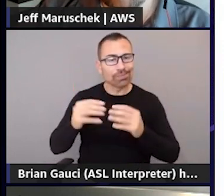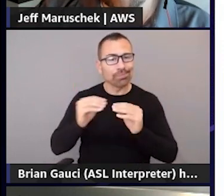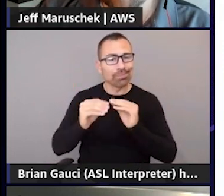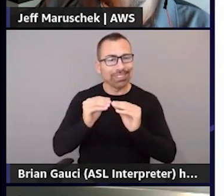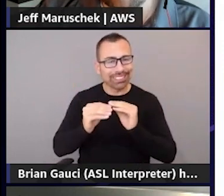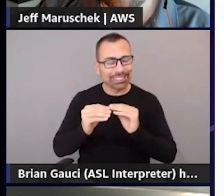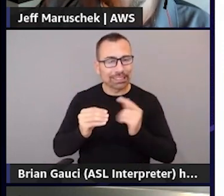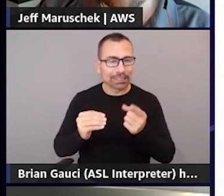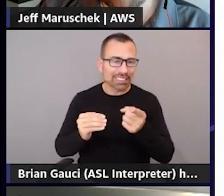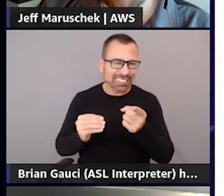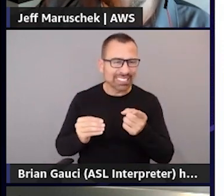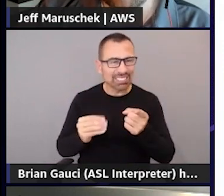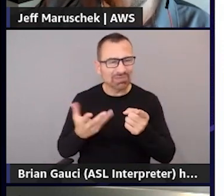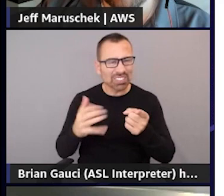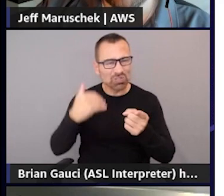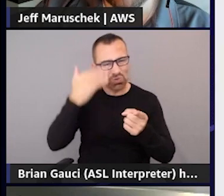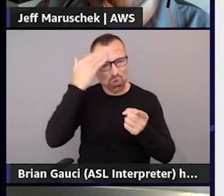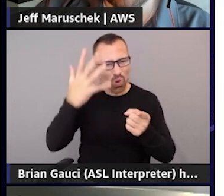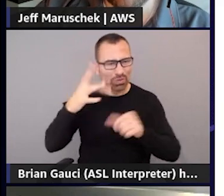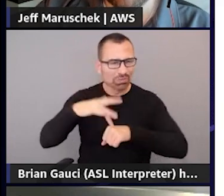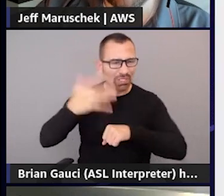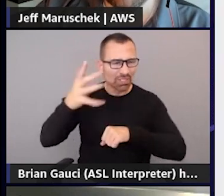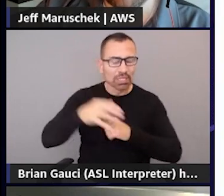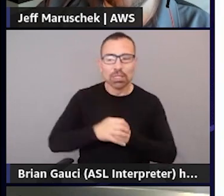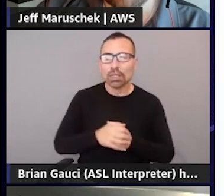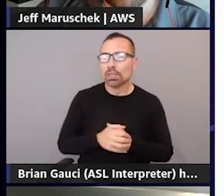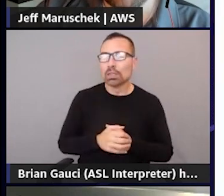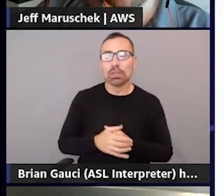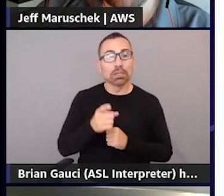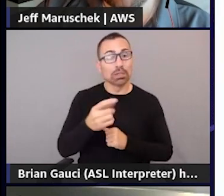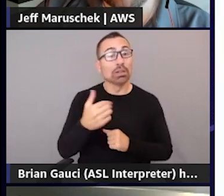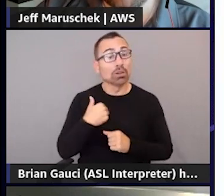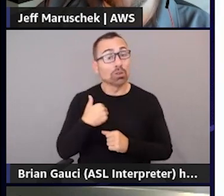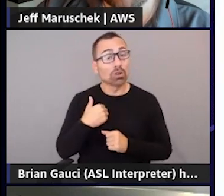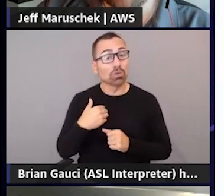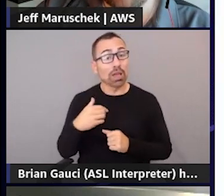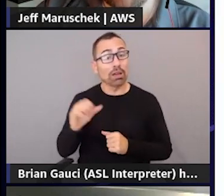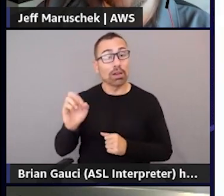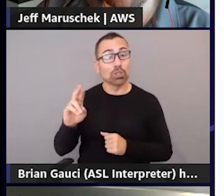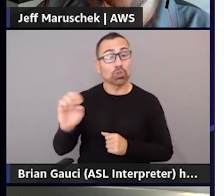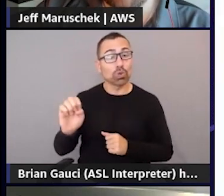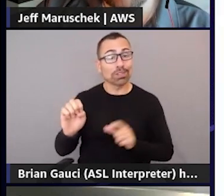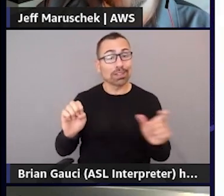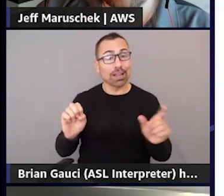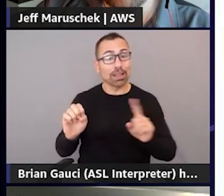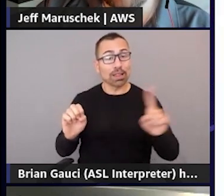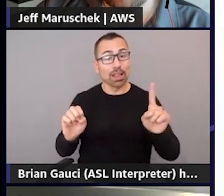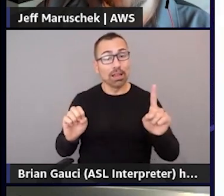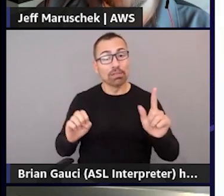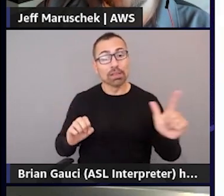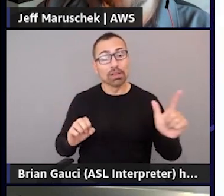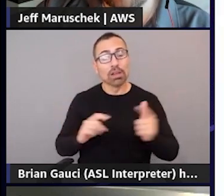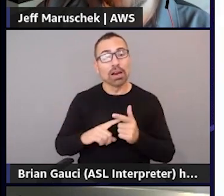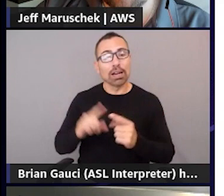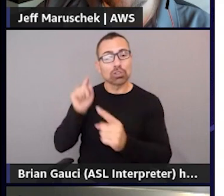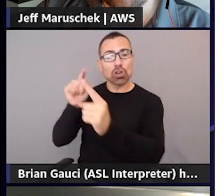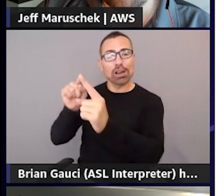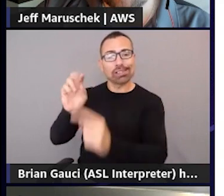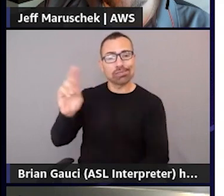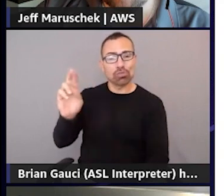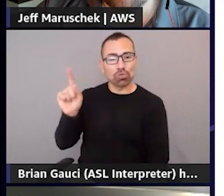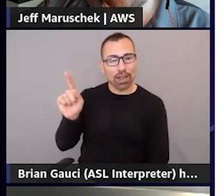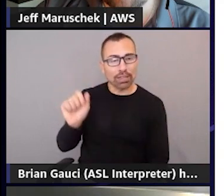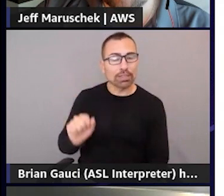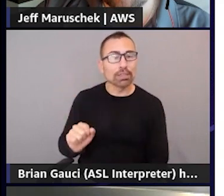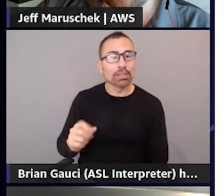fairly familiar to you. We have our source on the left. We have our target on the right. You can see it's